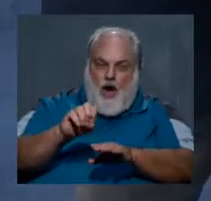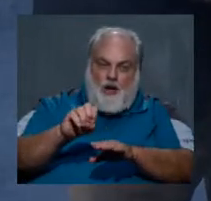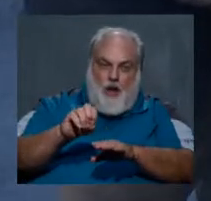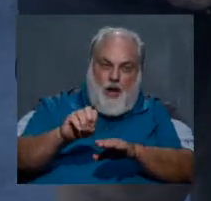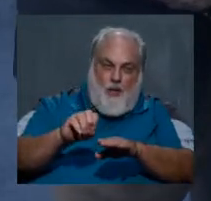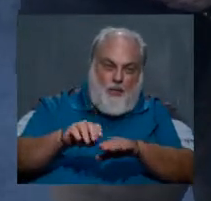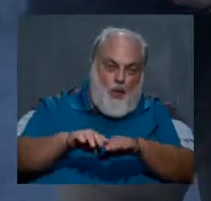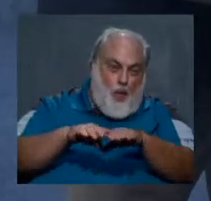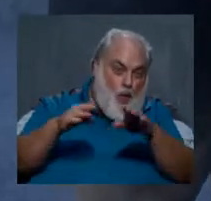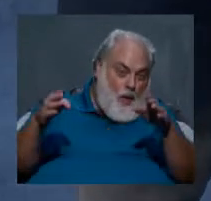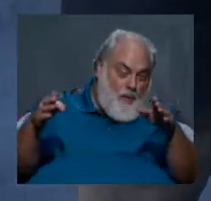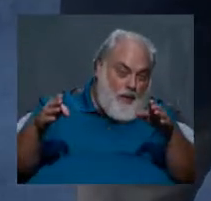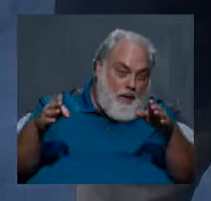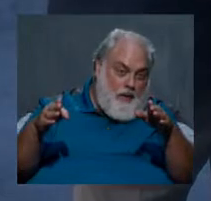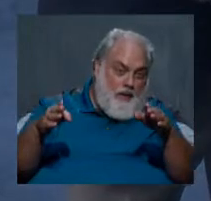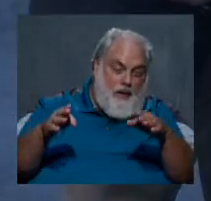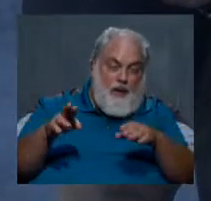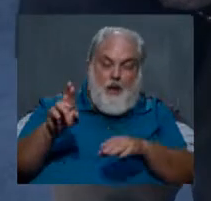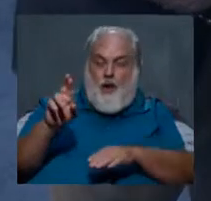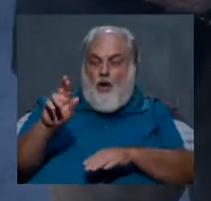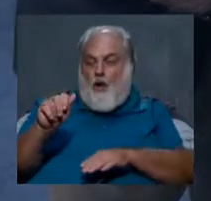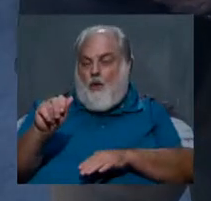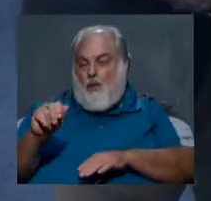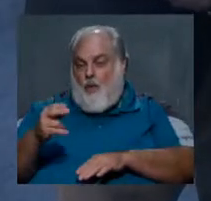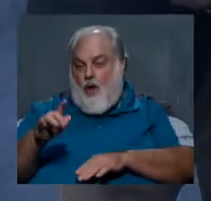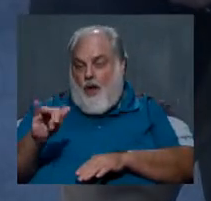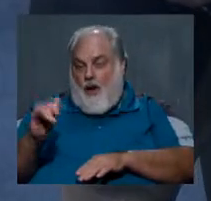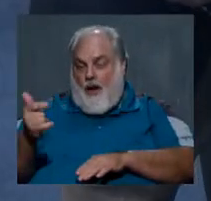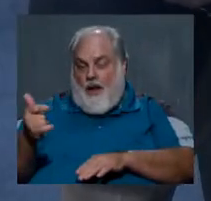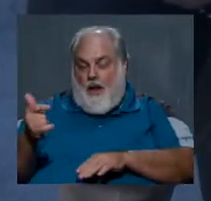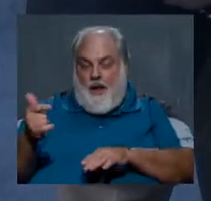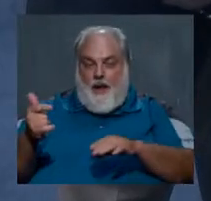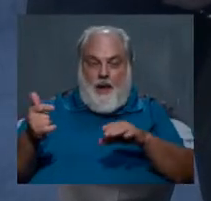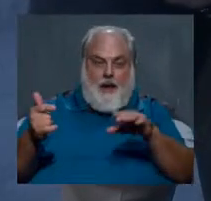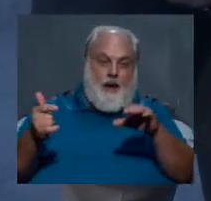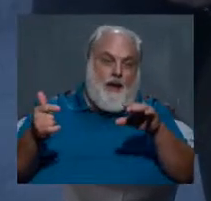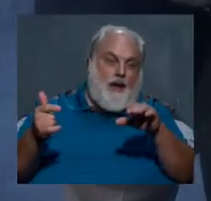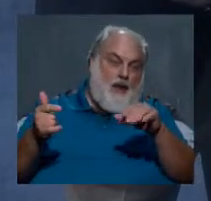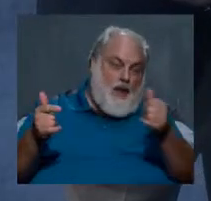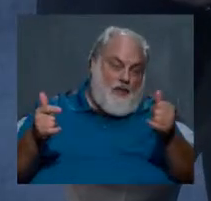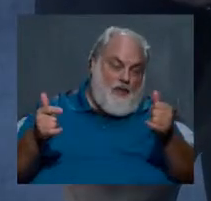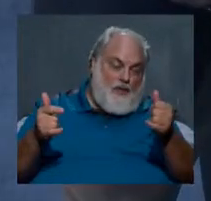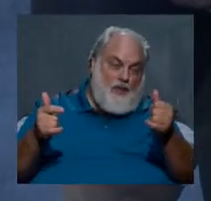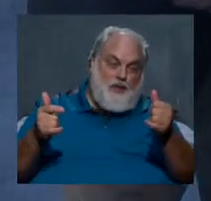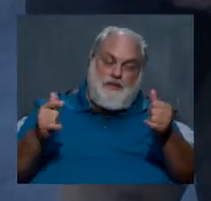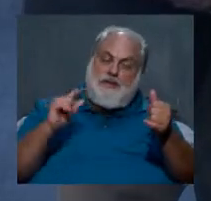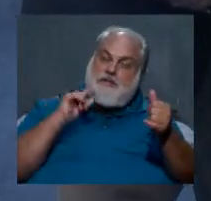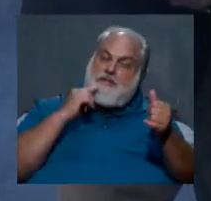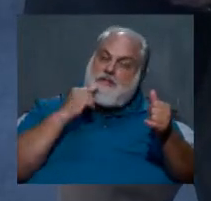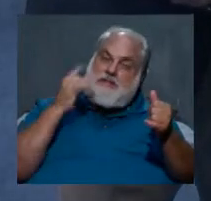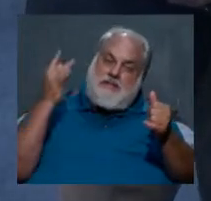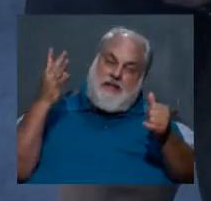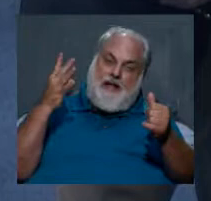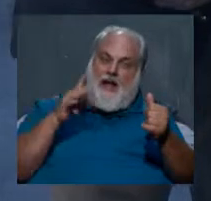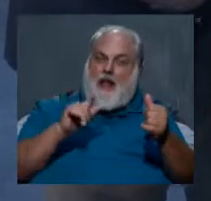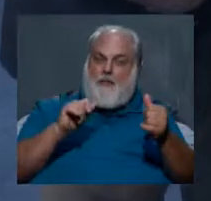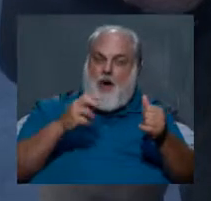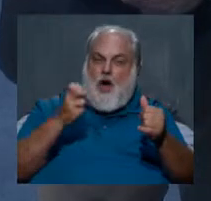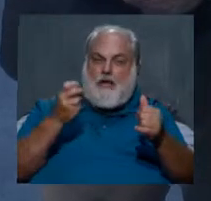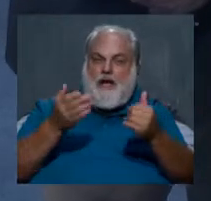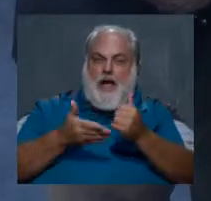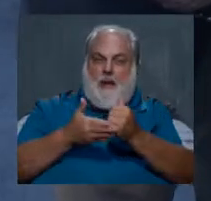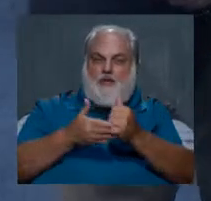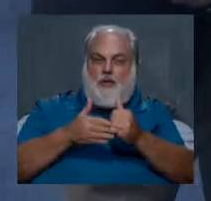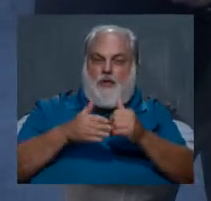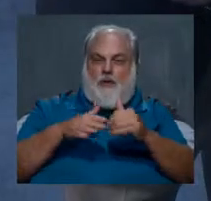Chenal Parkway was really intense, and what LaMarche has helped do is to rebalance it across the entire area. I mean, Mr.